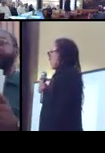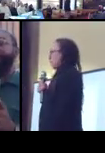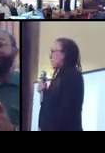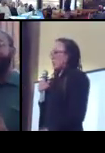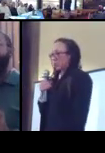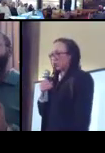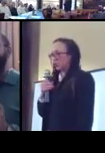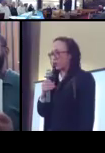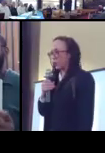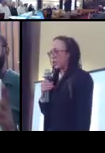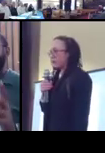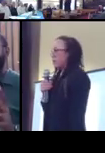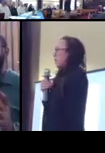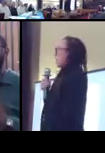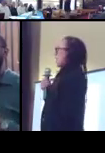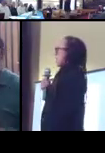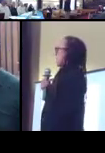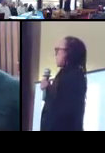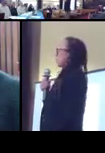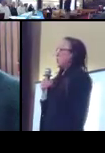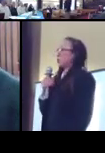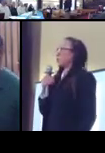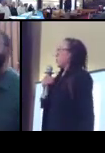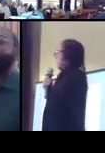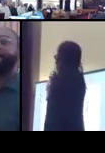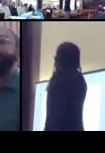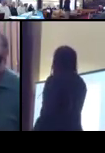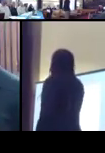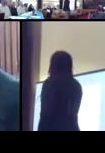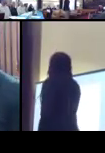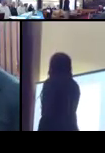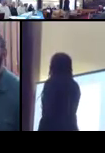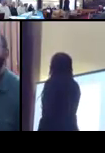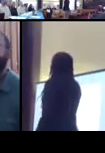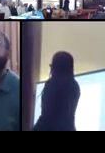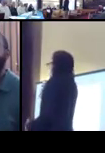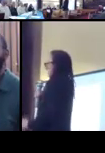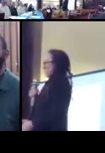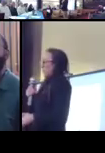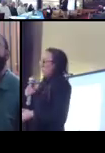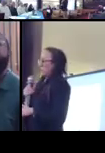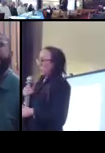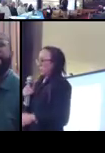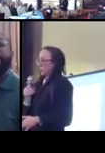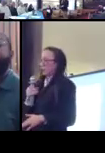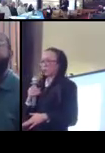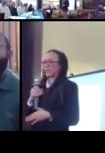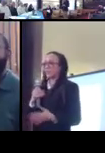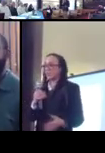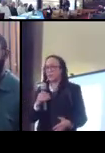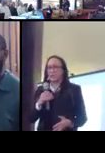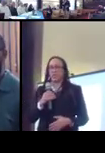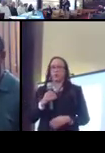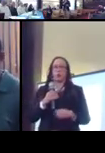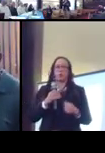and strategies of each section of the plan, and can be used on its own. So the initial chapter